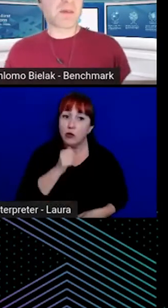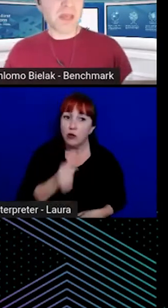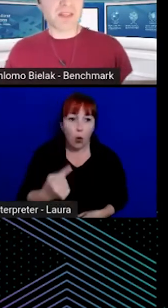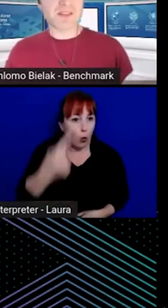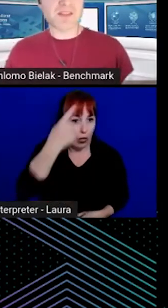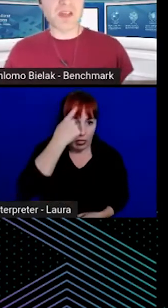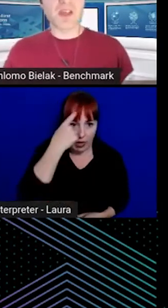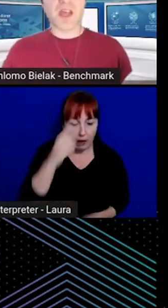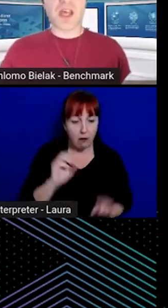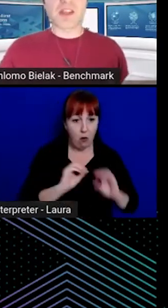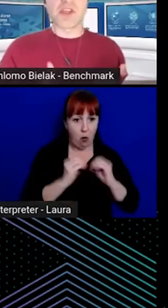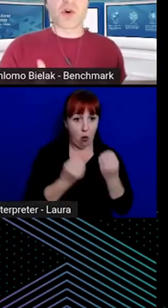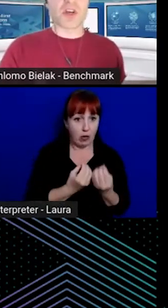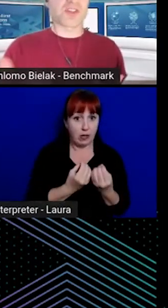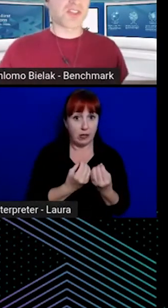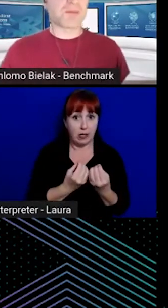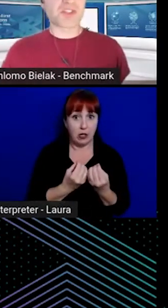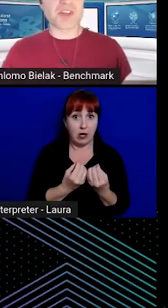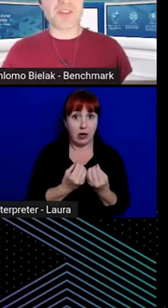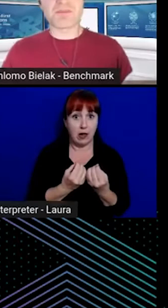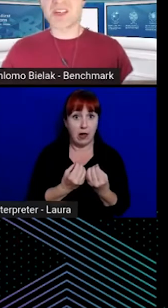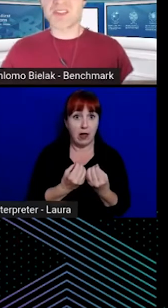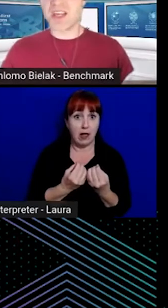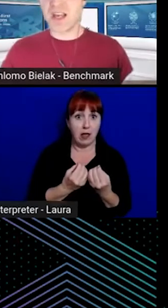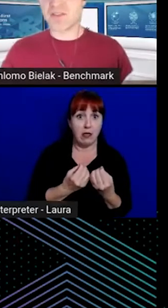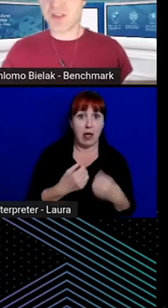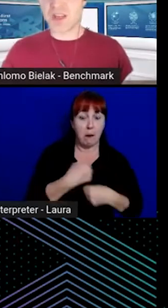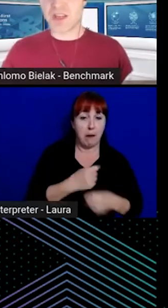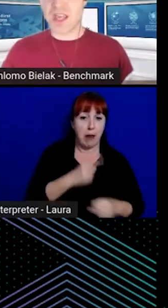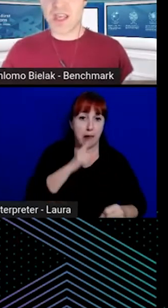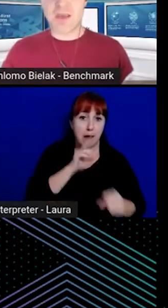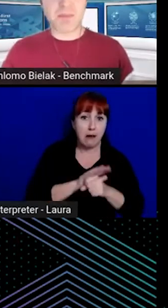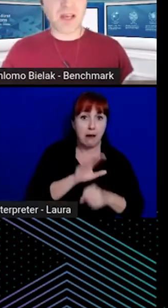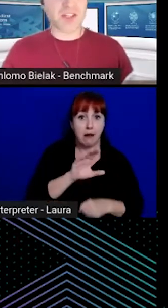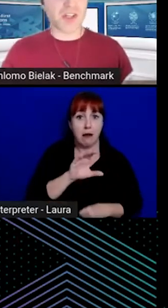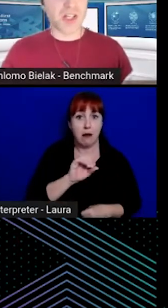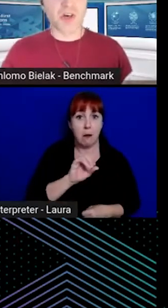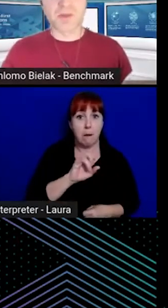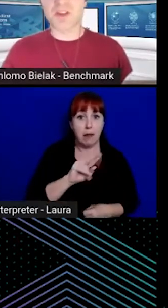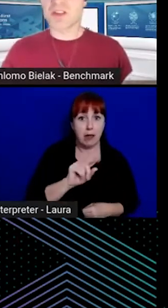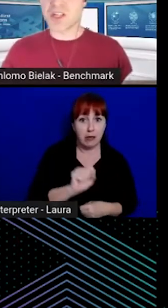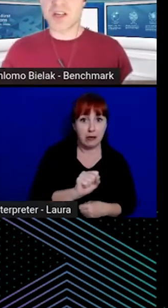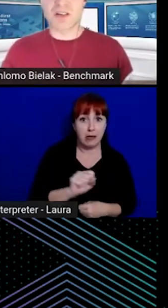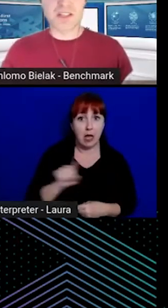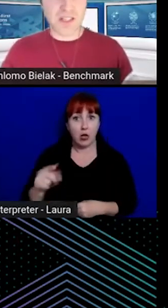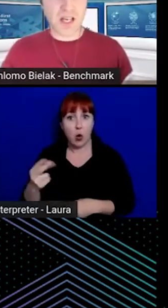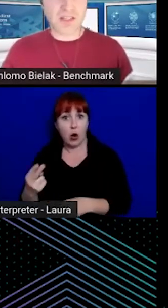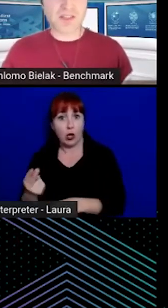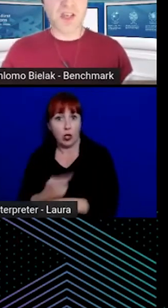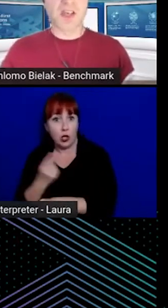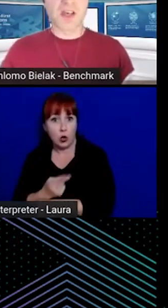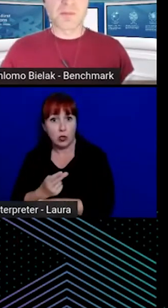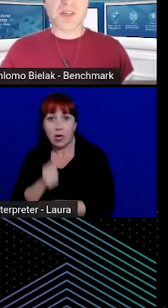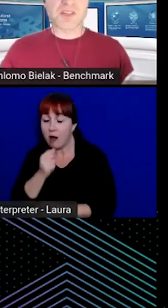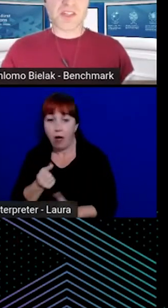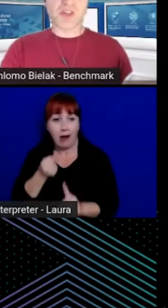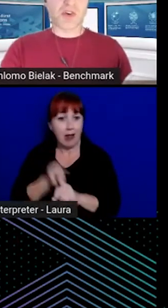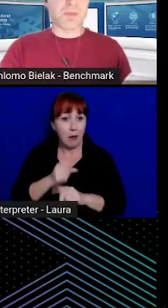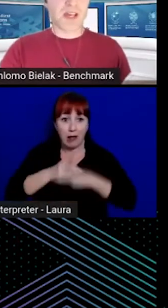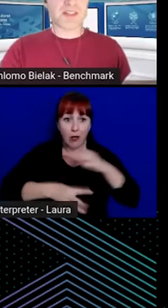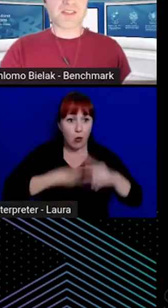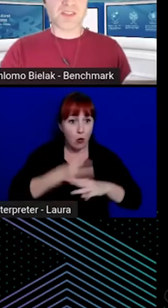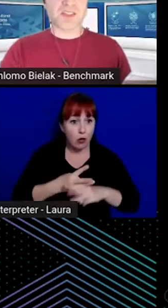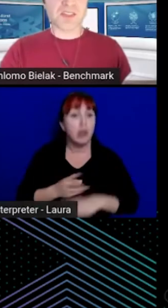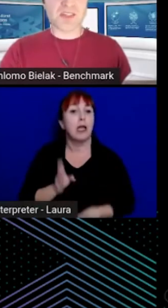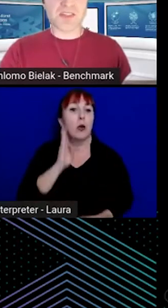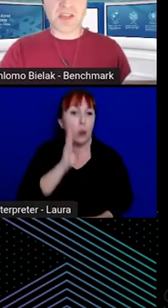make commits and your consumption of them doesn't have a impact on the globe. It entirely does, because as you'll go